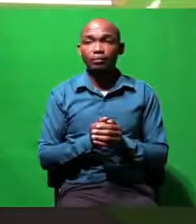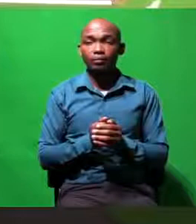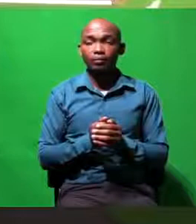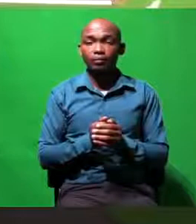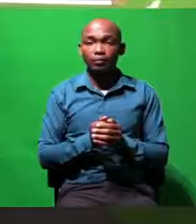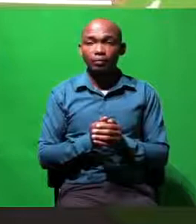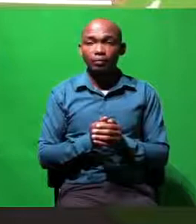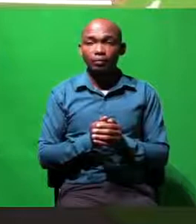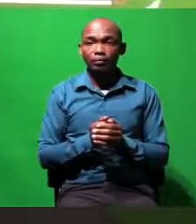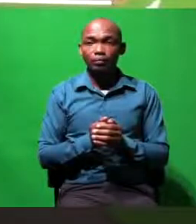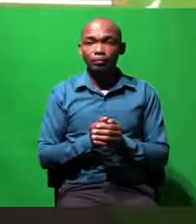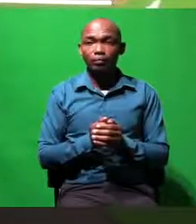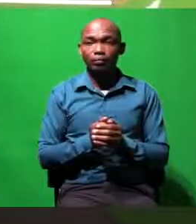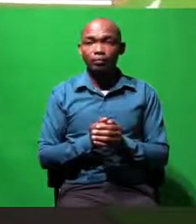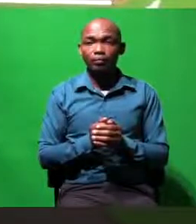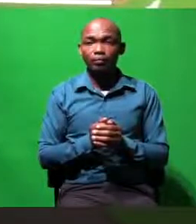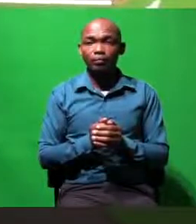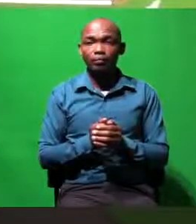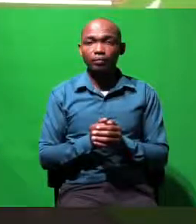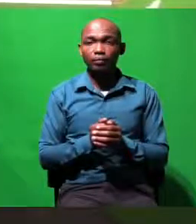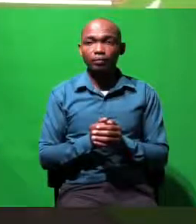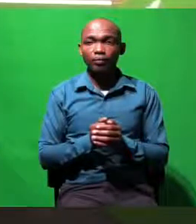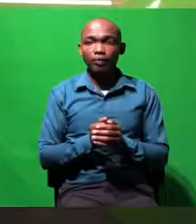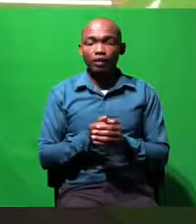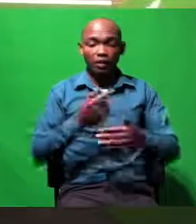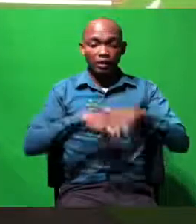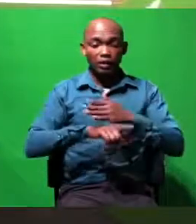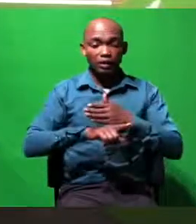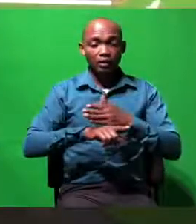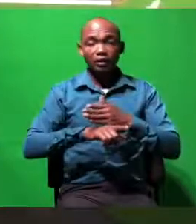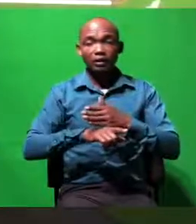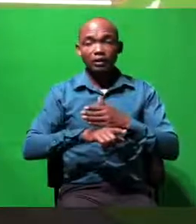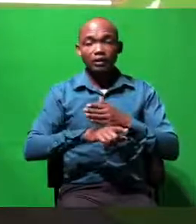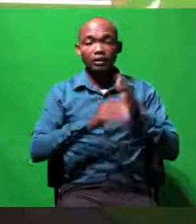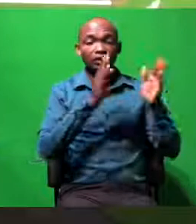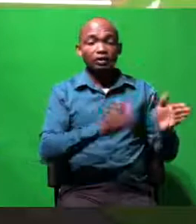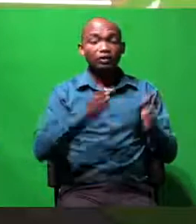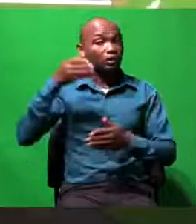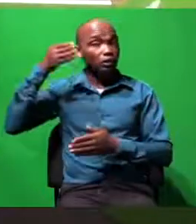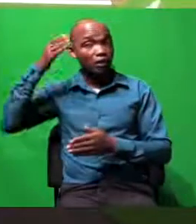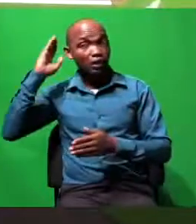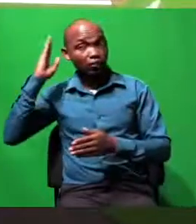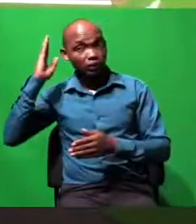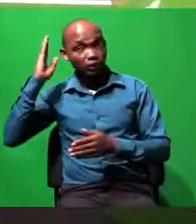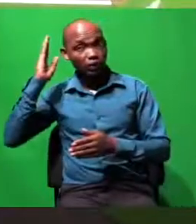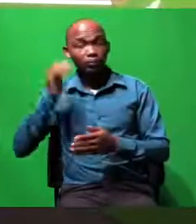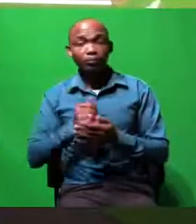government. Here is central government. From the central government, we can say maybe